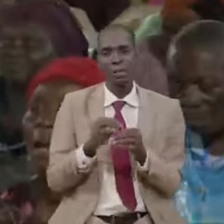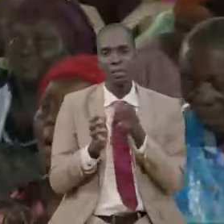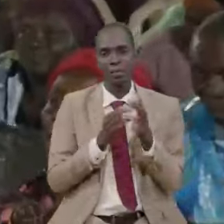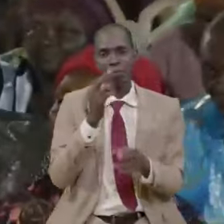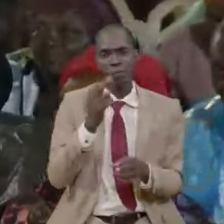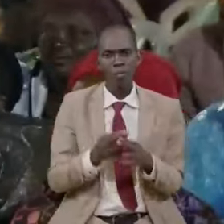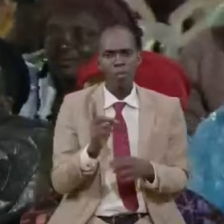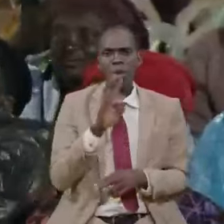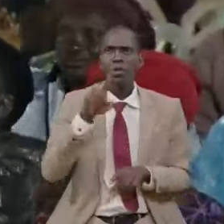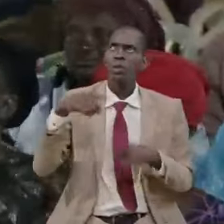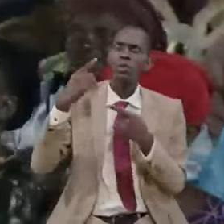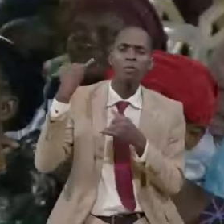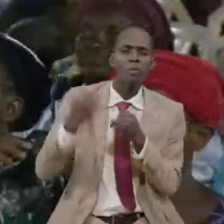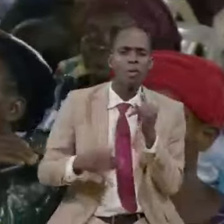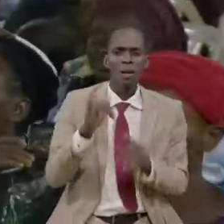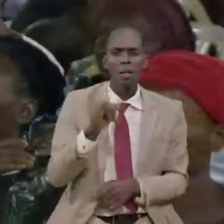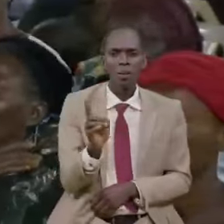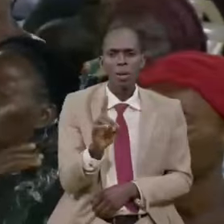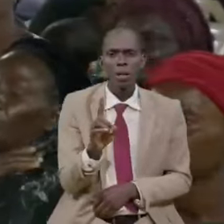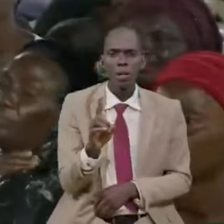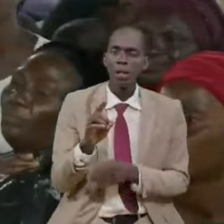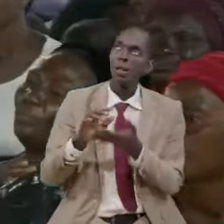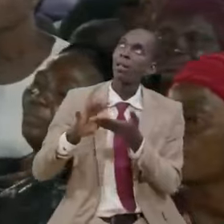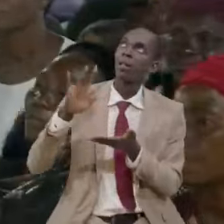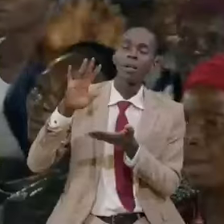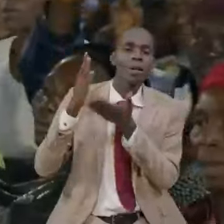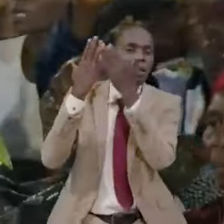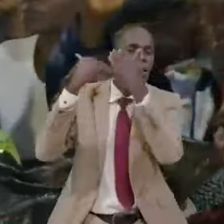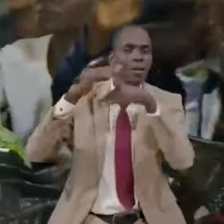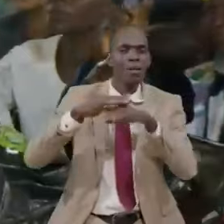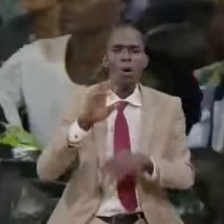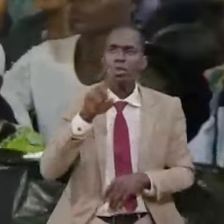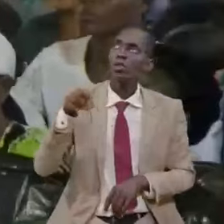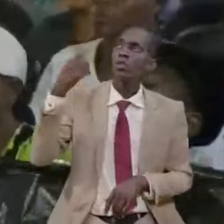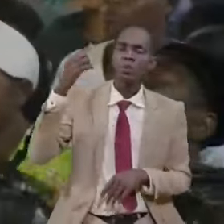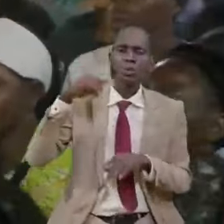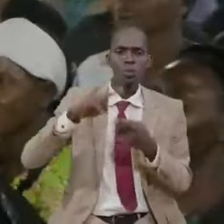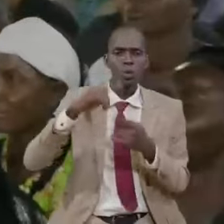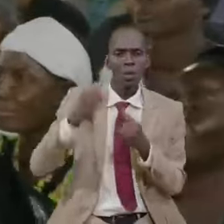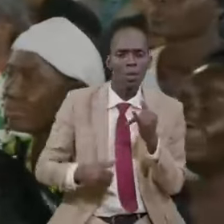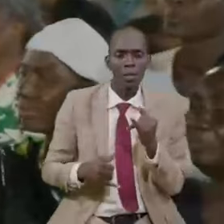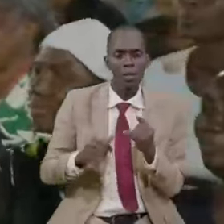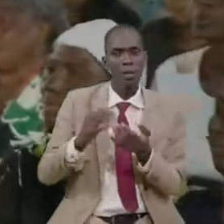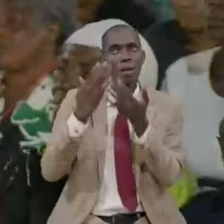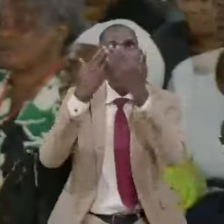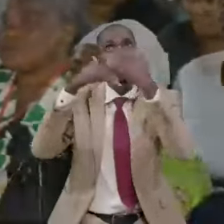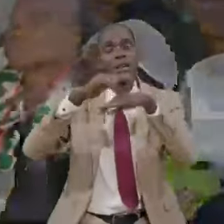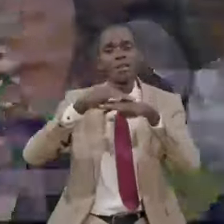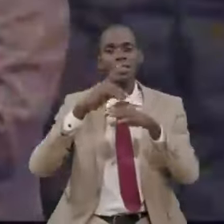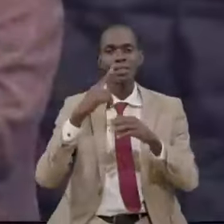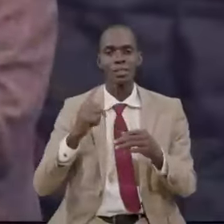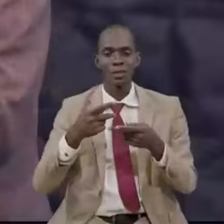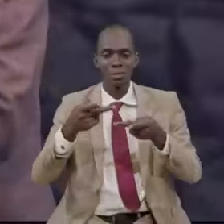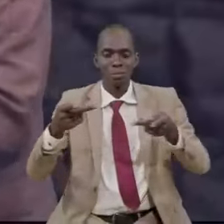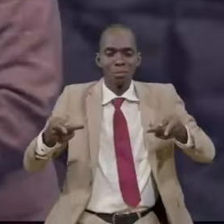finally? Heaven. Where are you going finally? The palace of God. The paradise